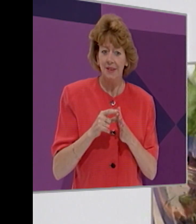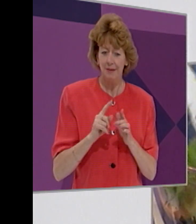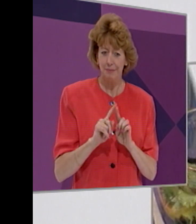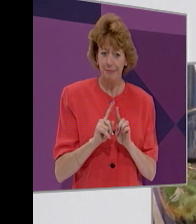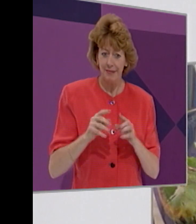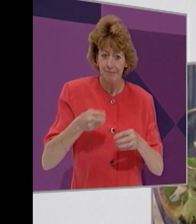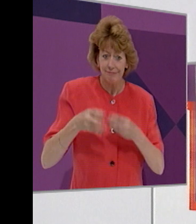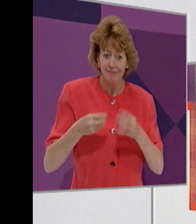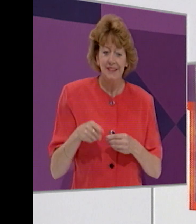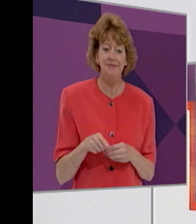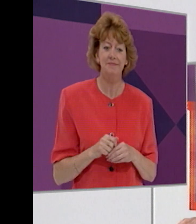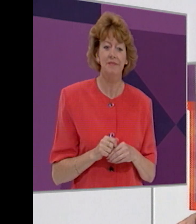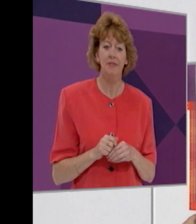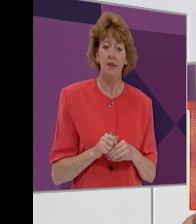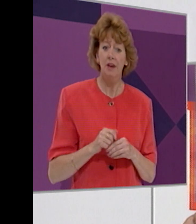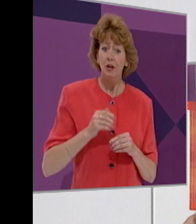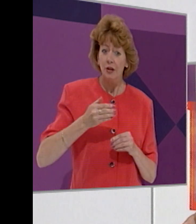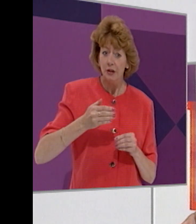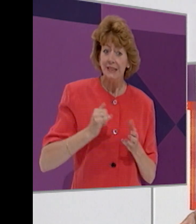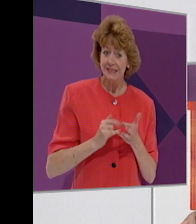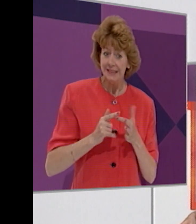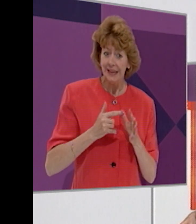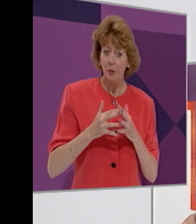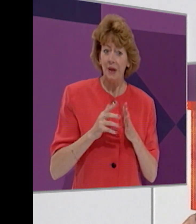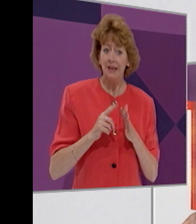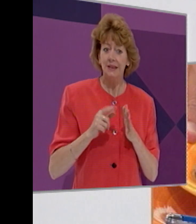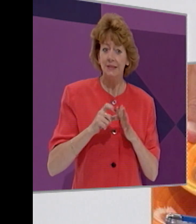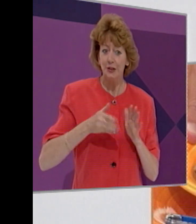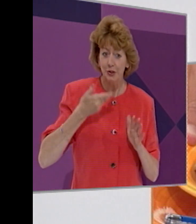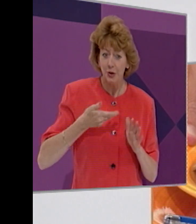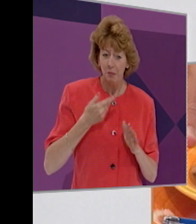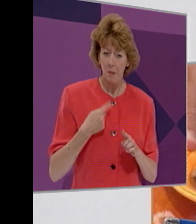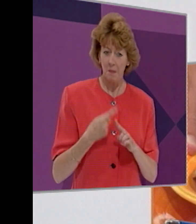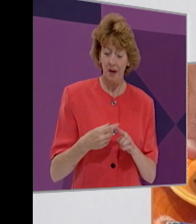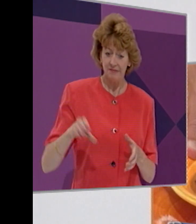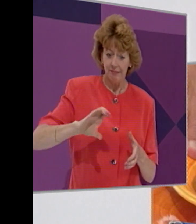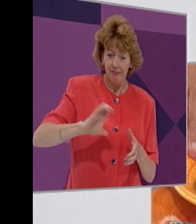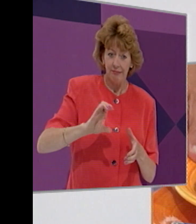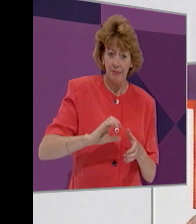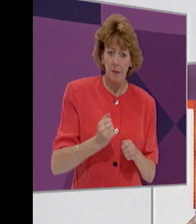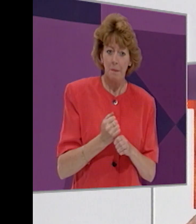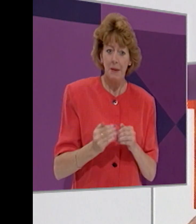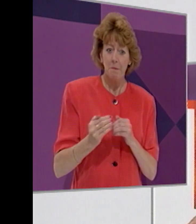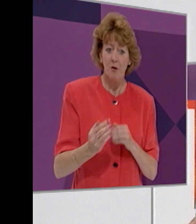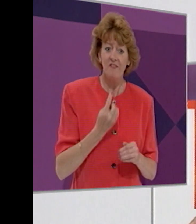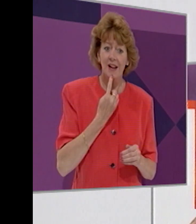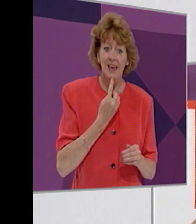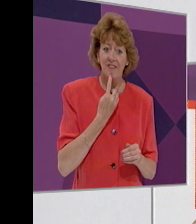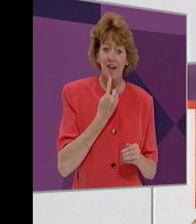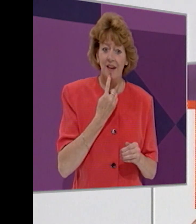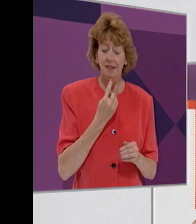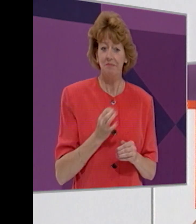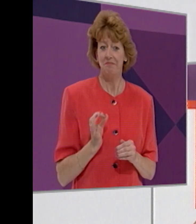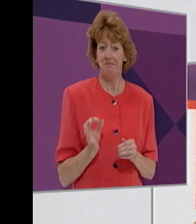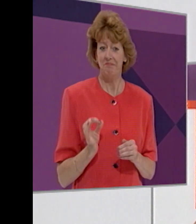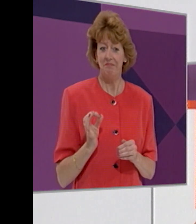different kinds of salads made from seaweed. Seaweed soup. Lovely soup, that is, made again from seaweed. Dull soup with